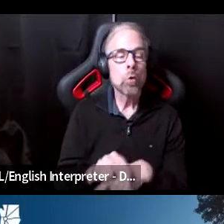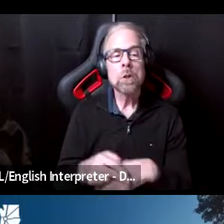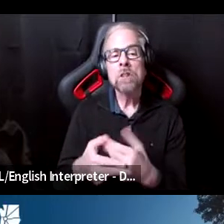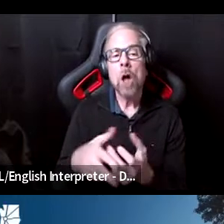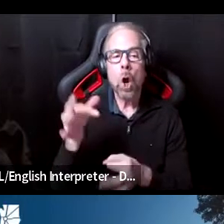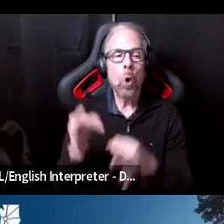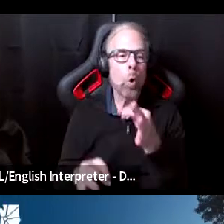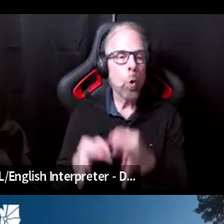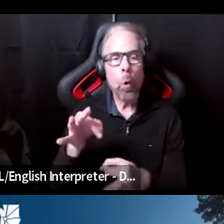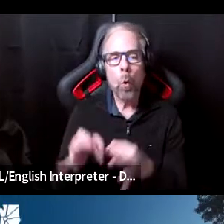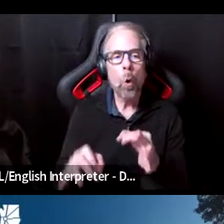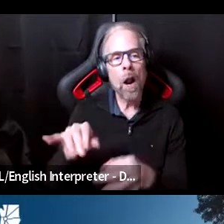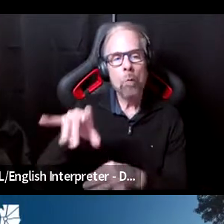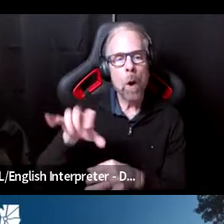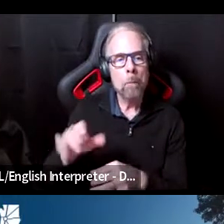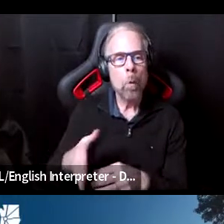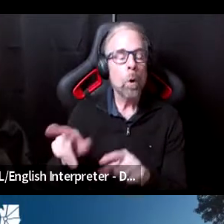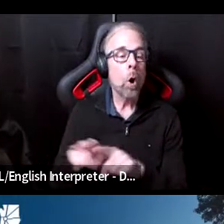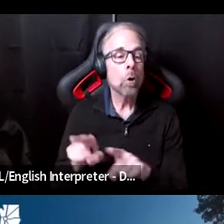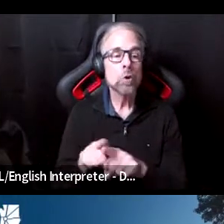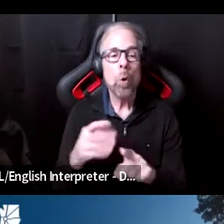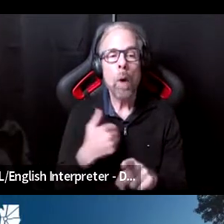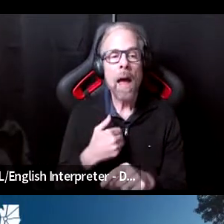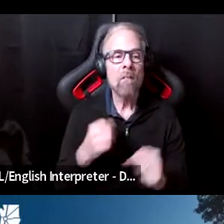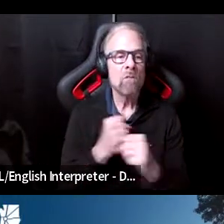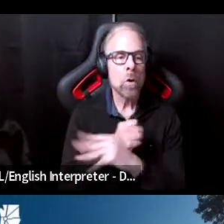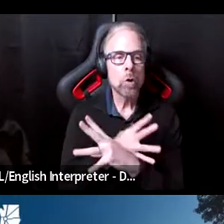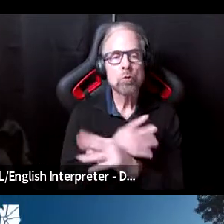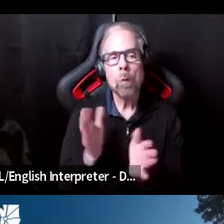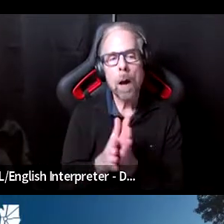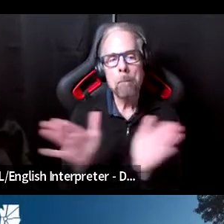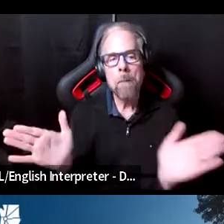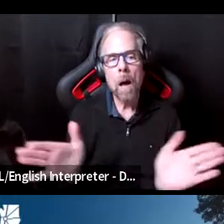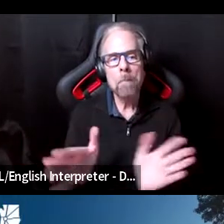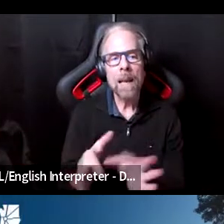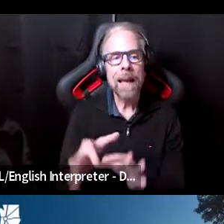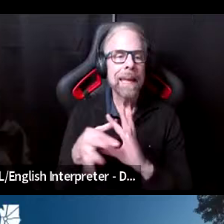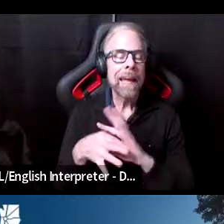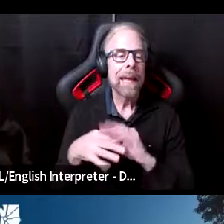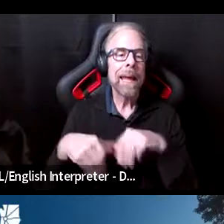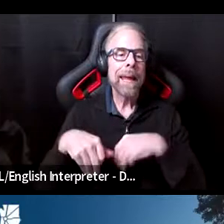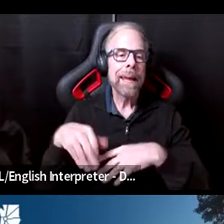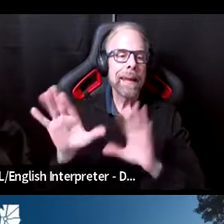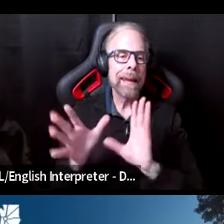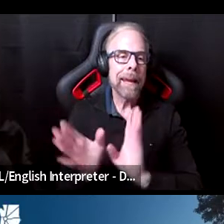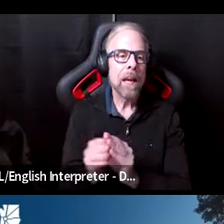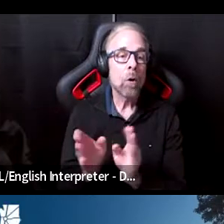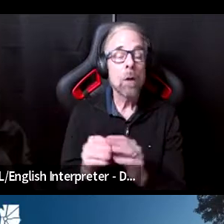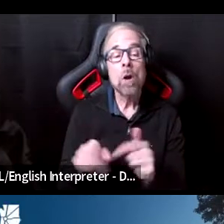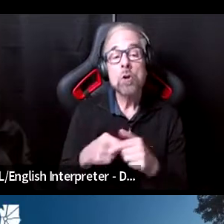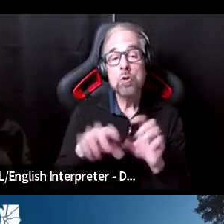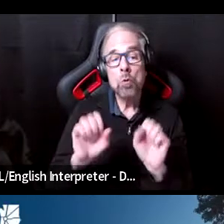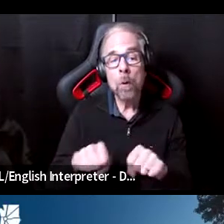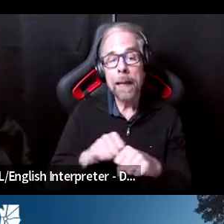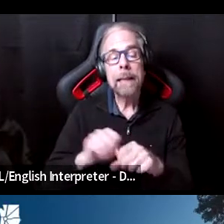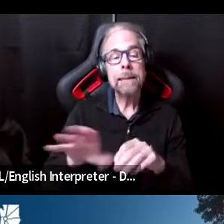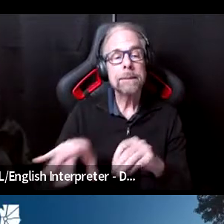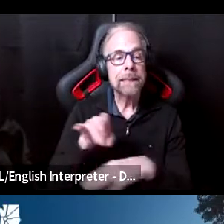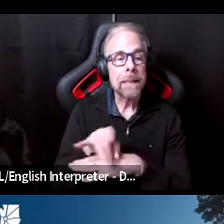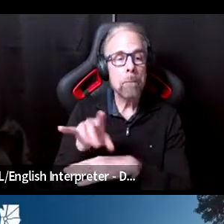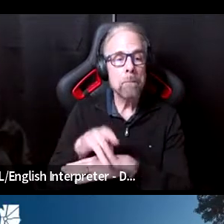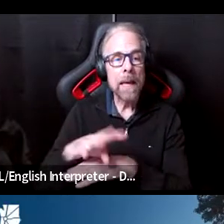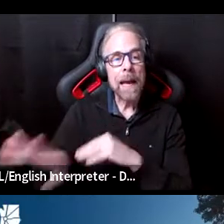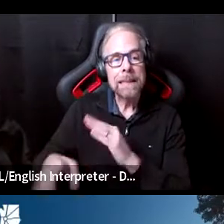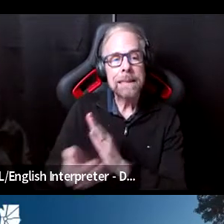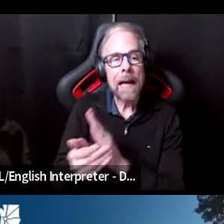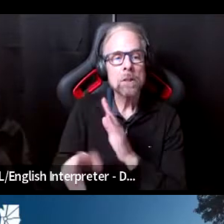We also have the virtual public hearings. You are able to submit attachments, but we do need you to